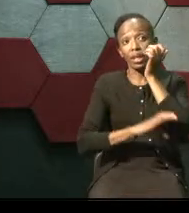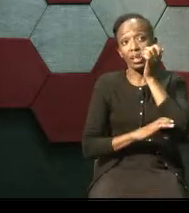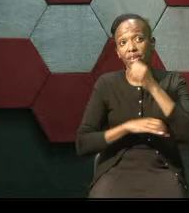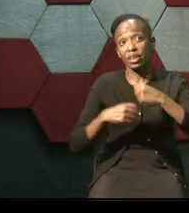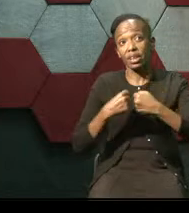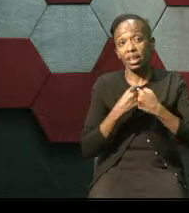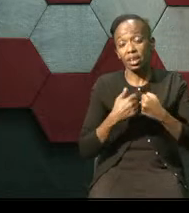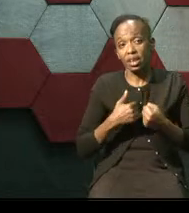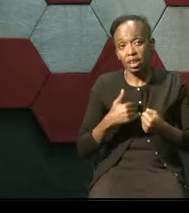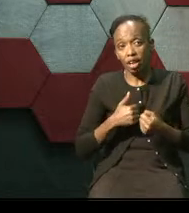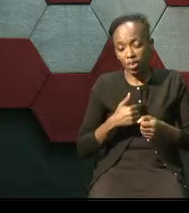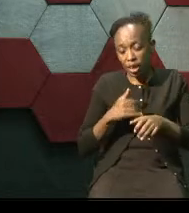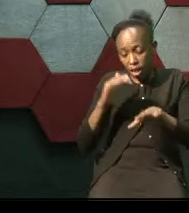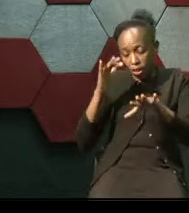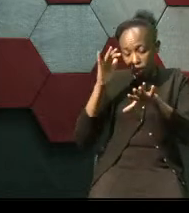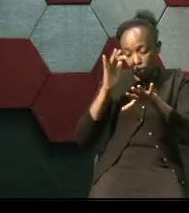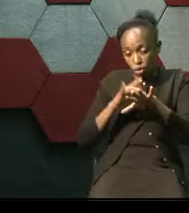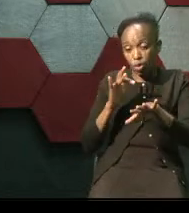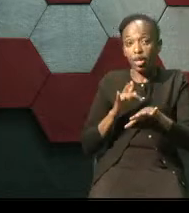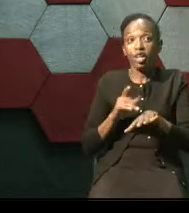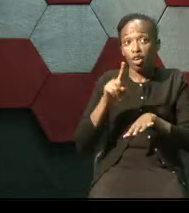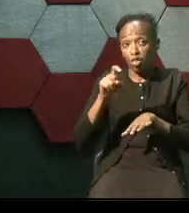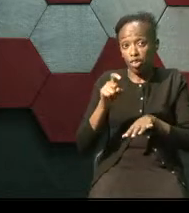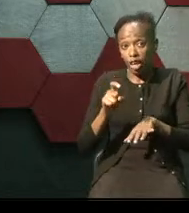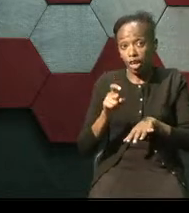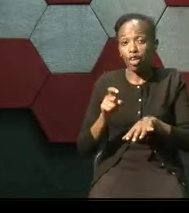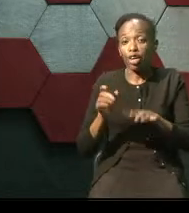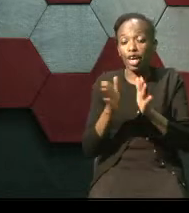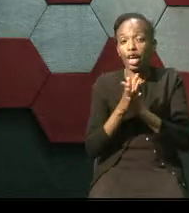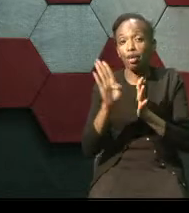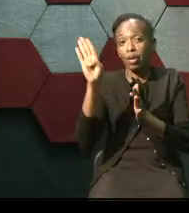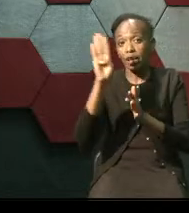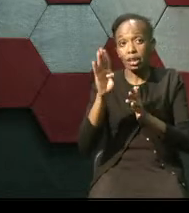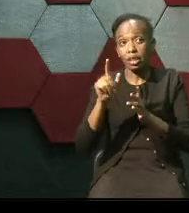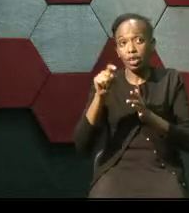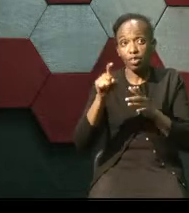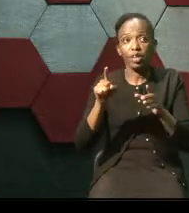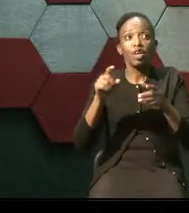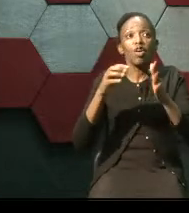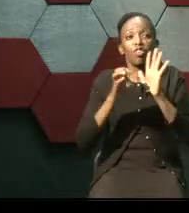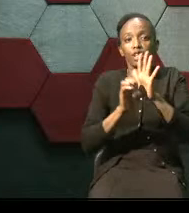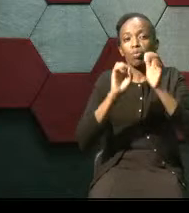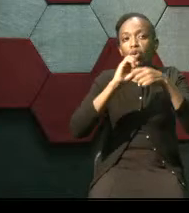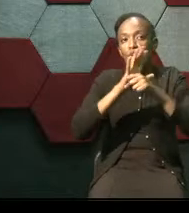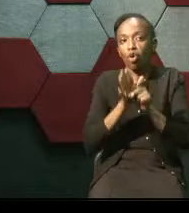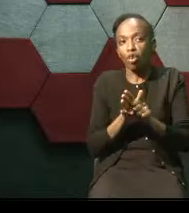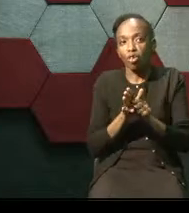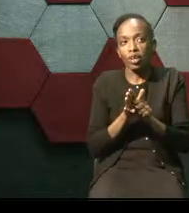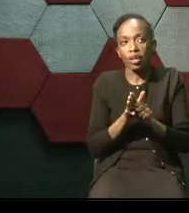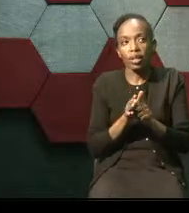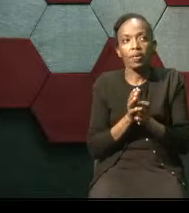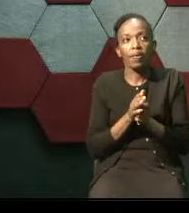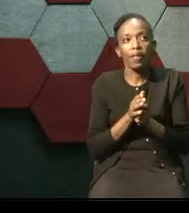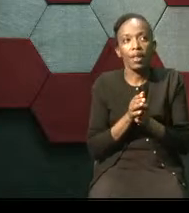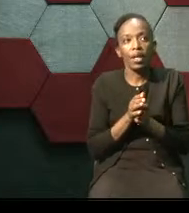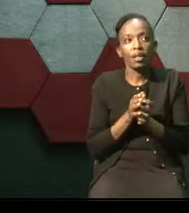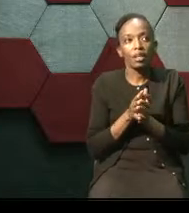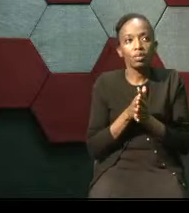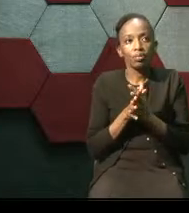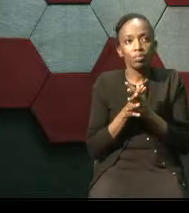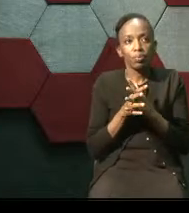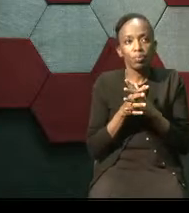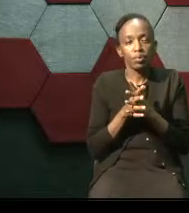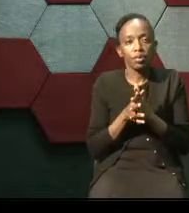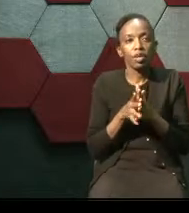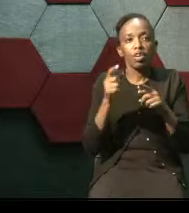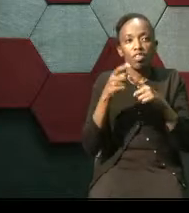Challenges in detecting and testing viral and bacterial infections such as COVID-19. Marietta Halima and Sabrina